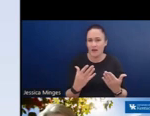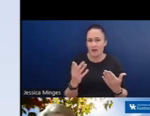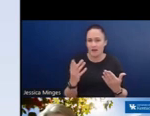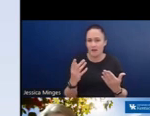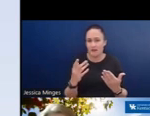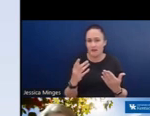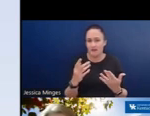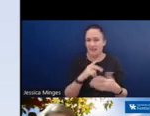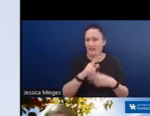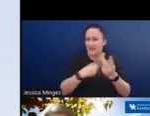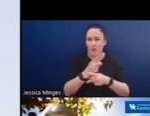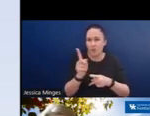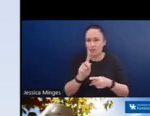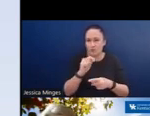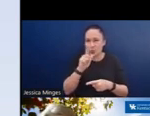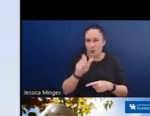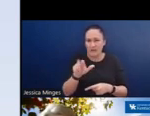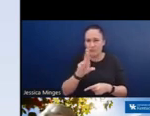prescription for.